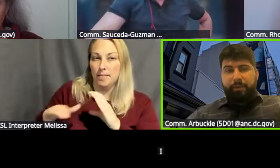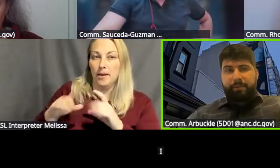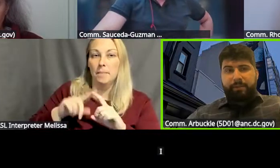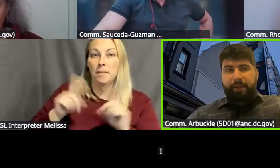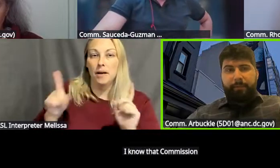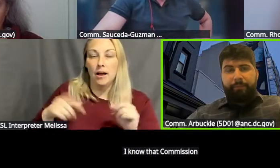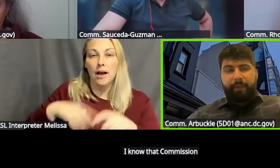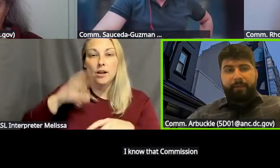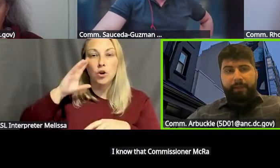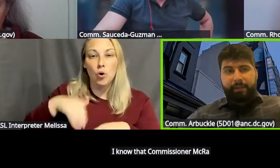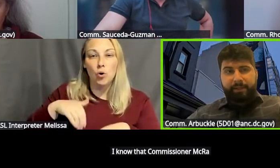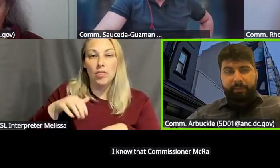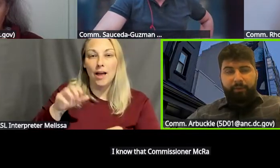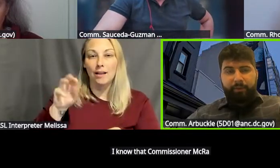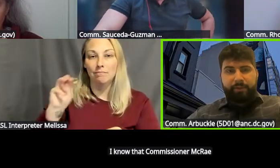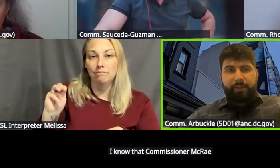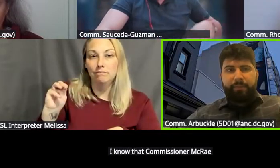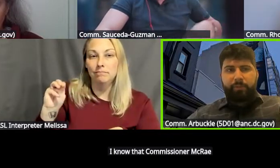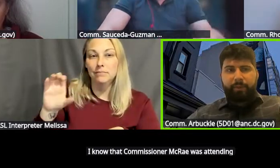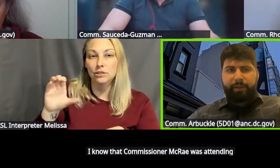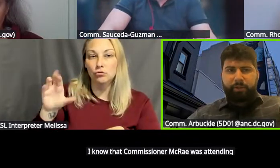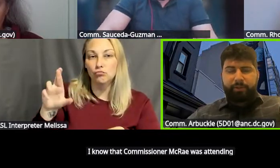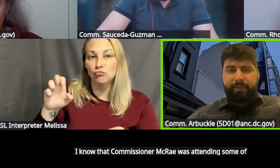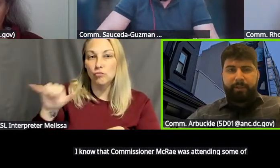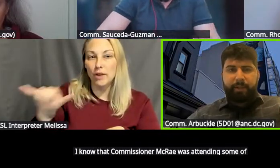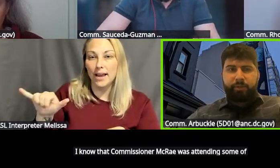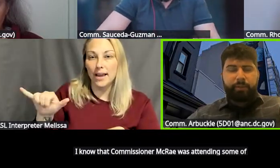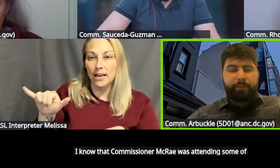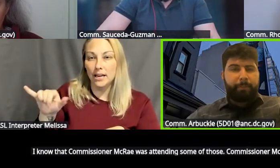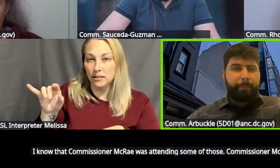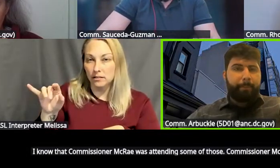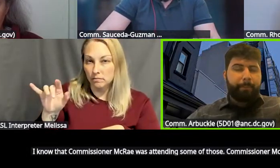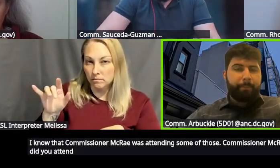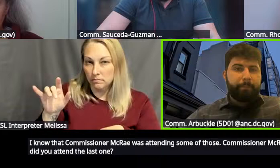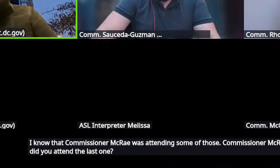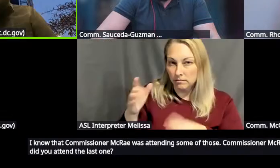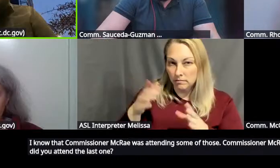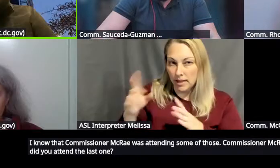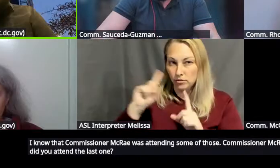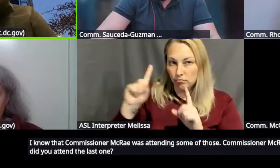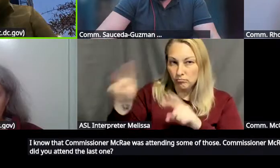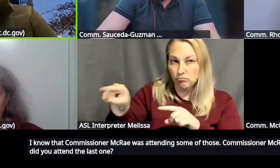McCray was attending some of those. Commissioner McCray, did you attend the last one?